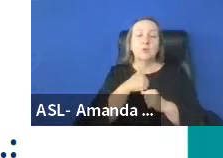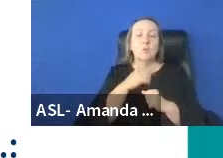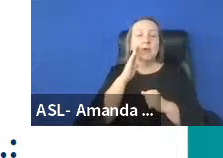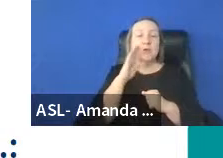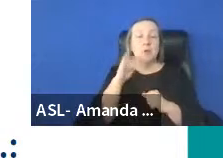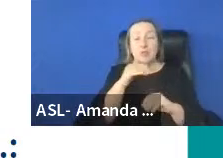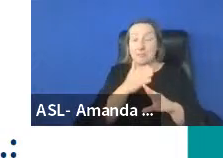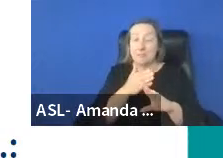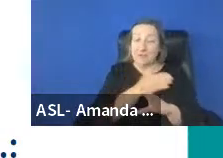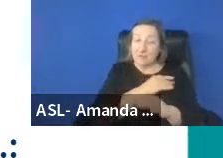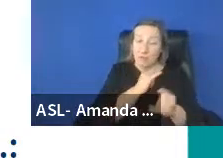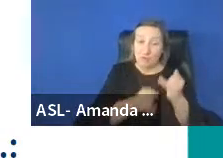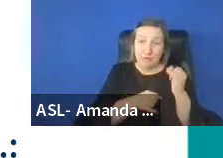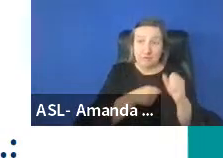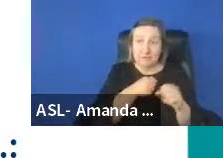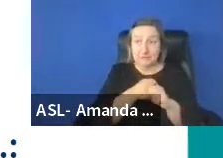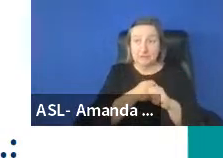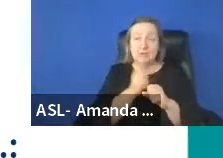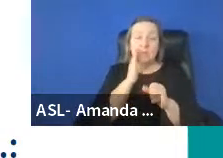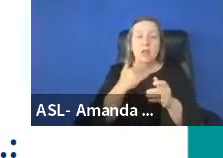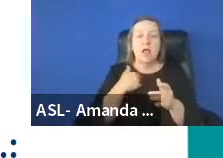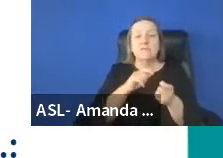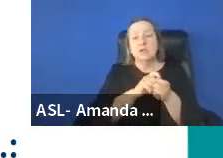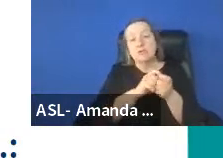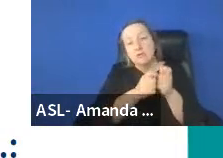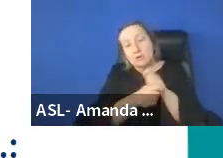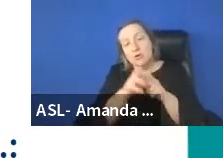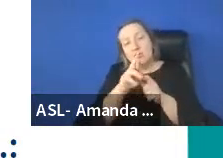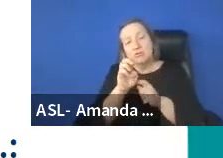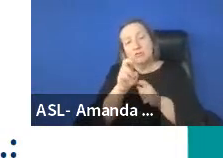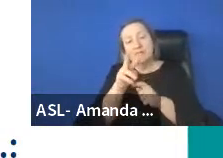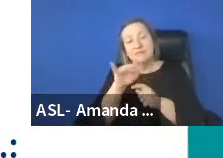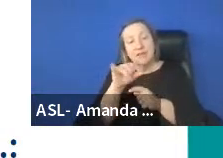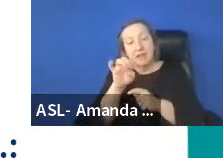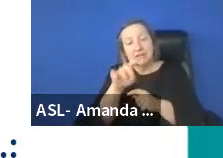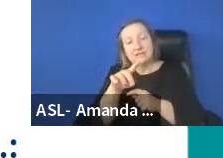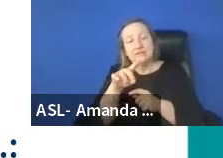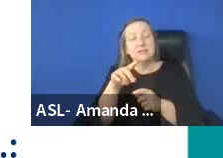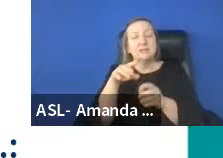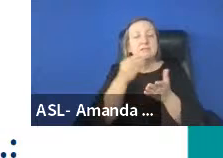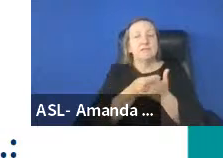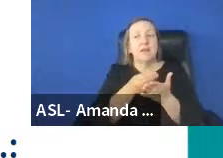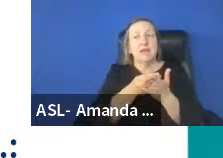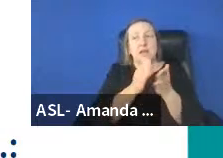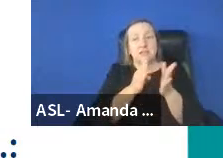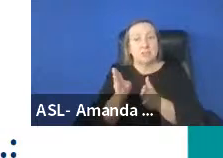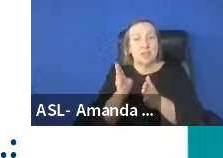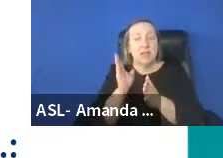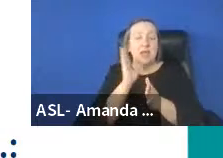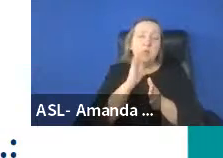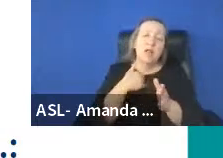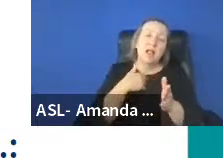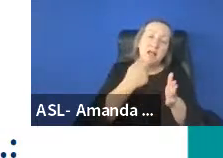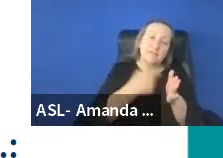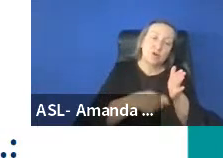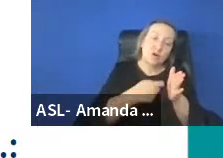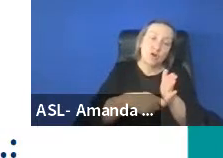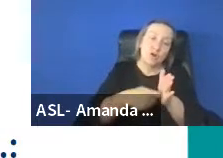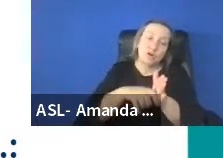before the end of the year, we will have a revised finance plan, which will refine costs that will be based